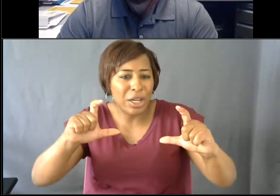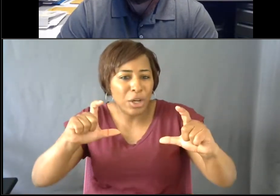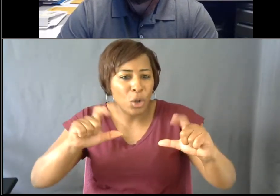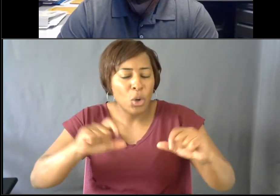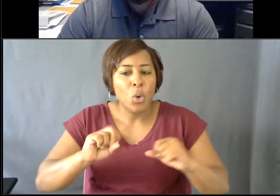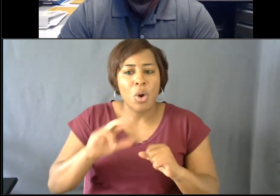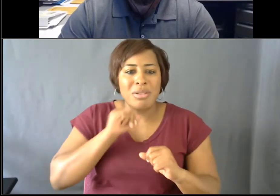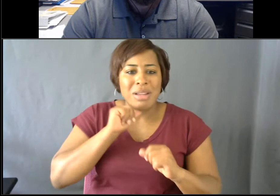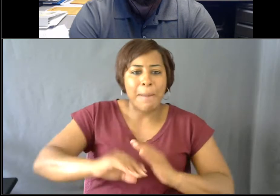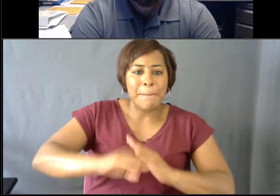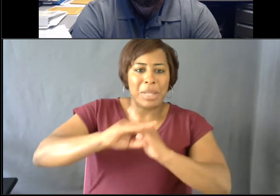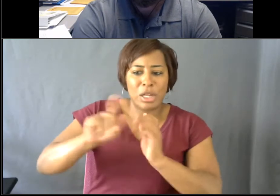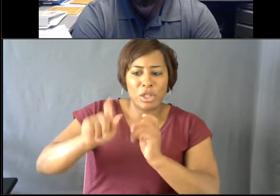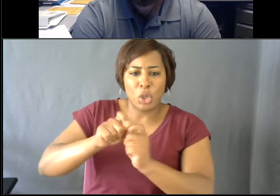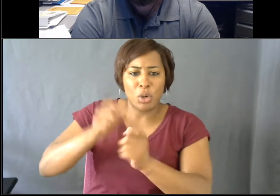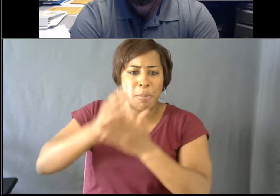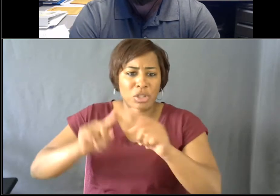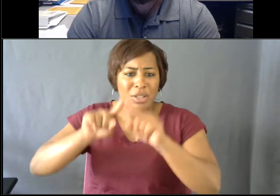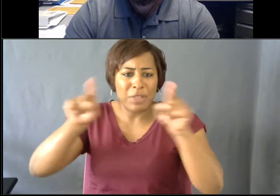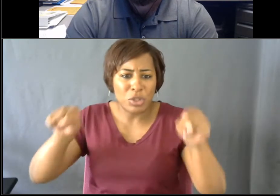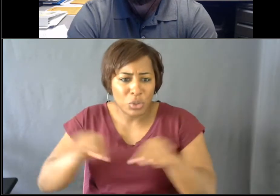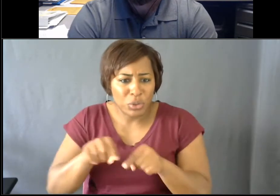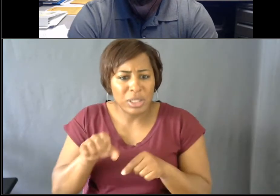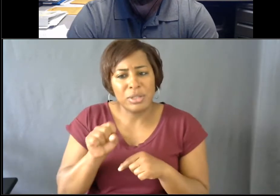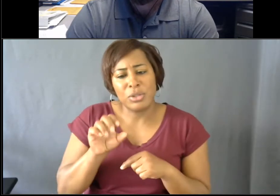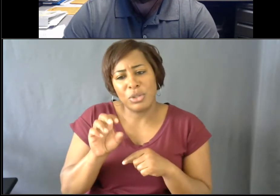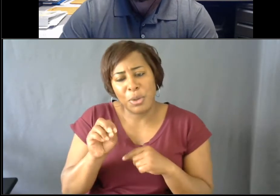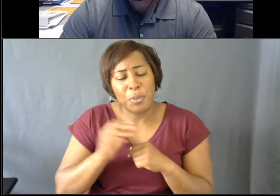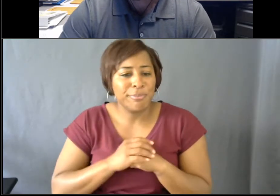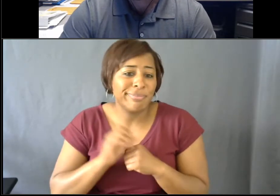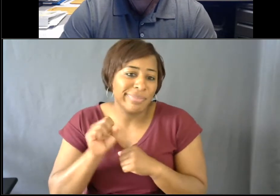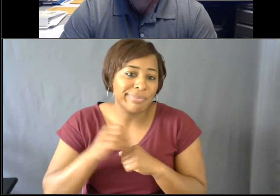of the screen or things like that. So yeah.